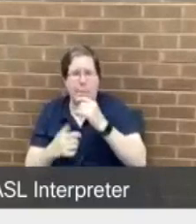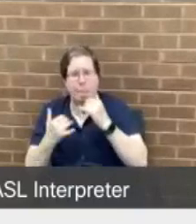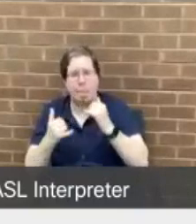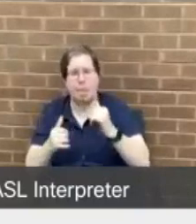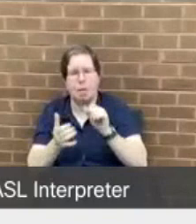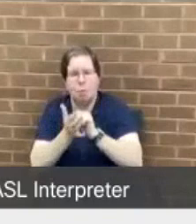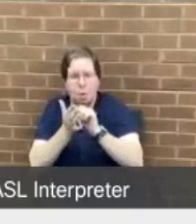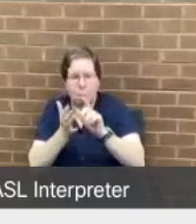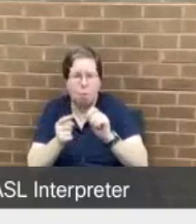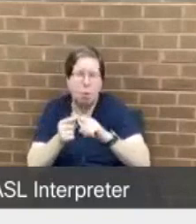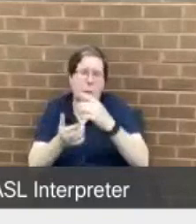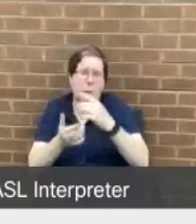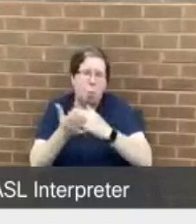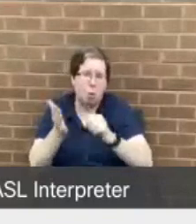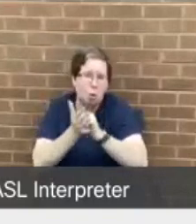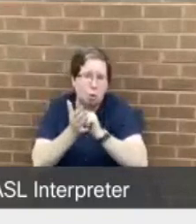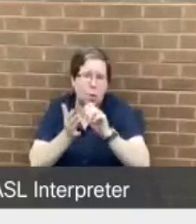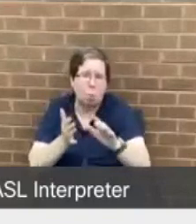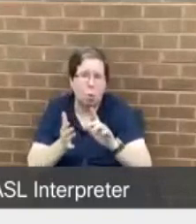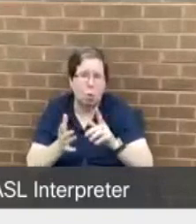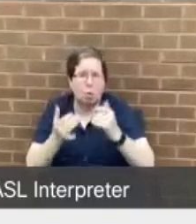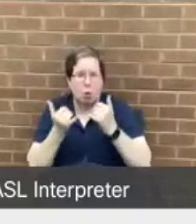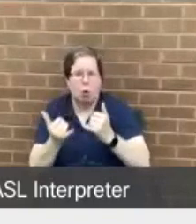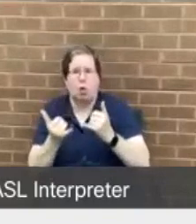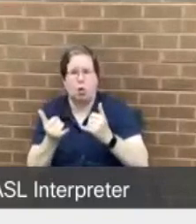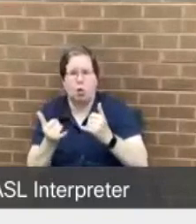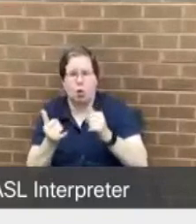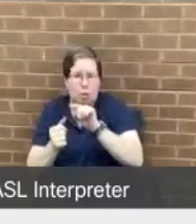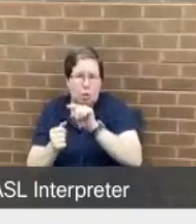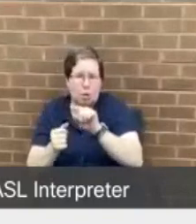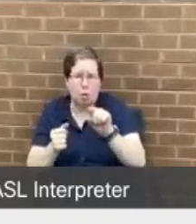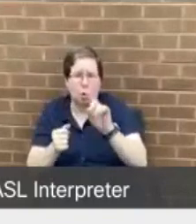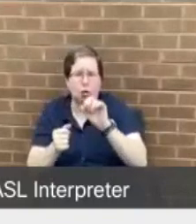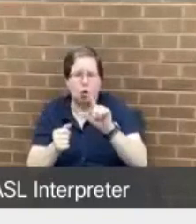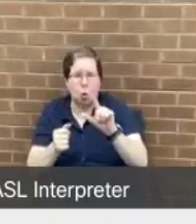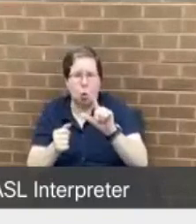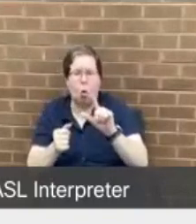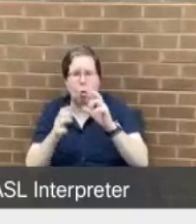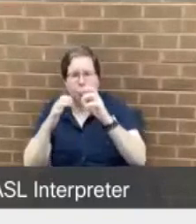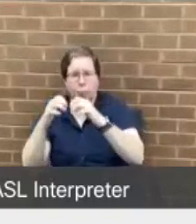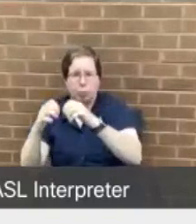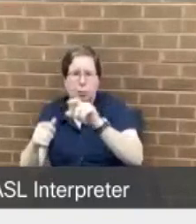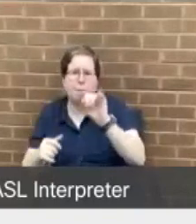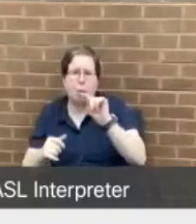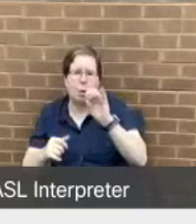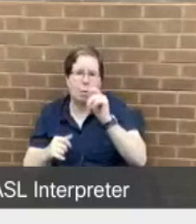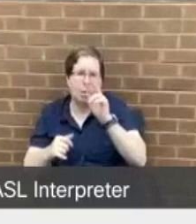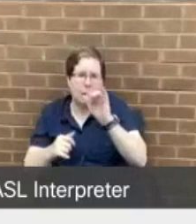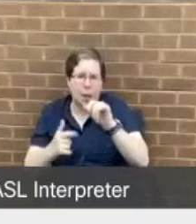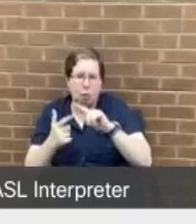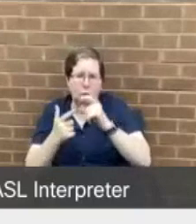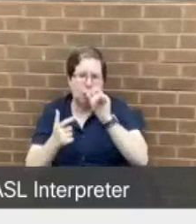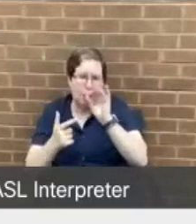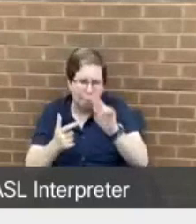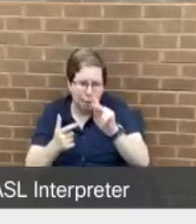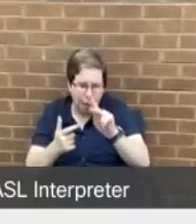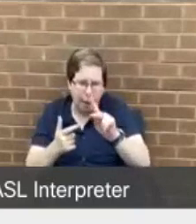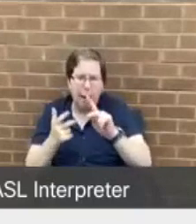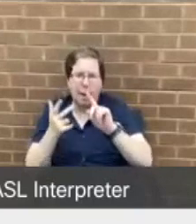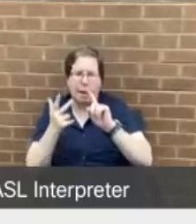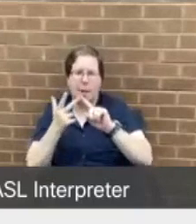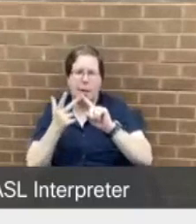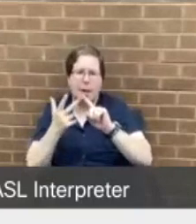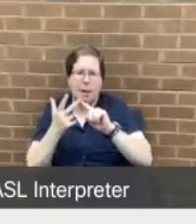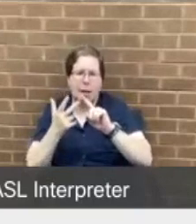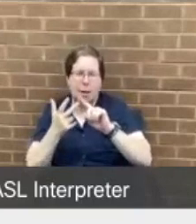partial removal of the existing toll plazas is underway at the Fort McHenry Tunnel, JFK Memorial Highway, and the